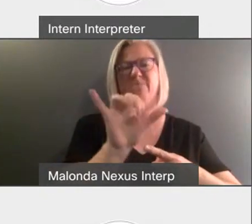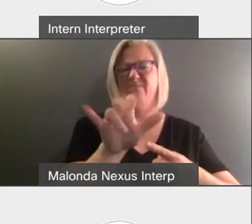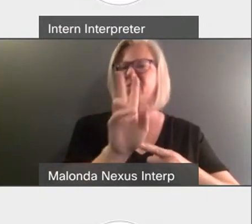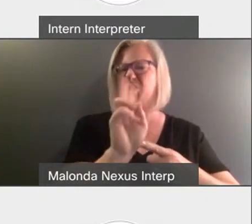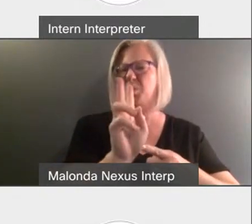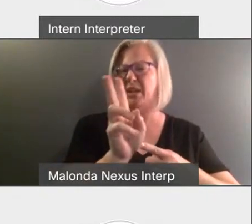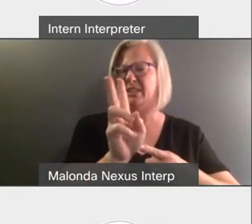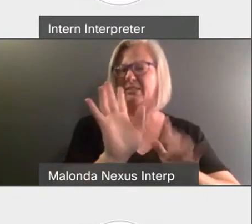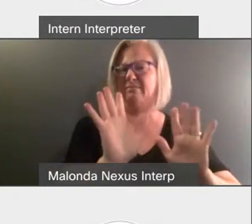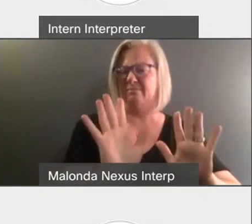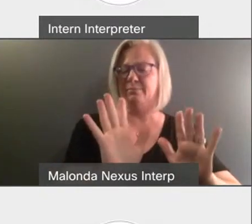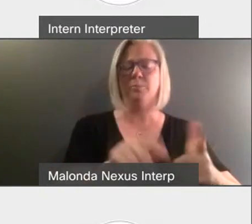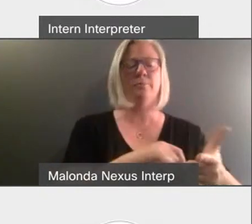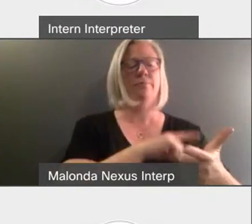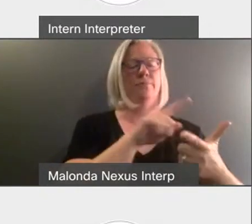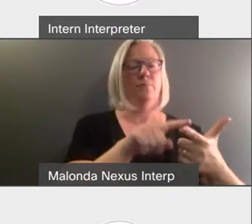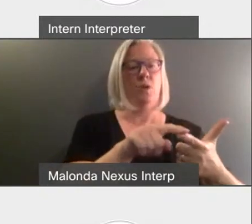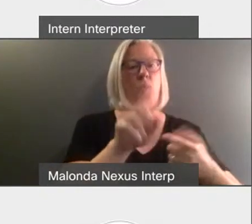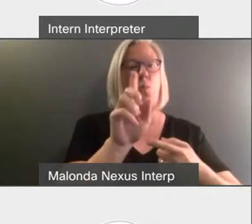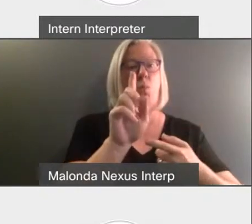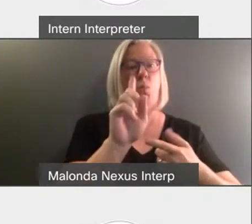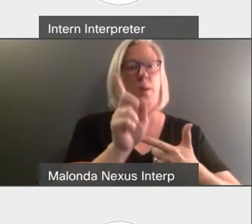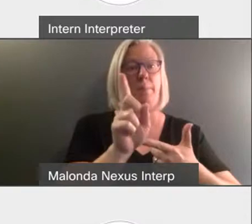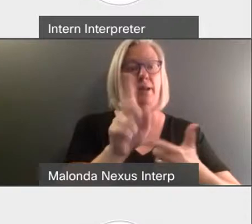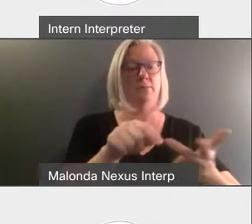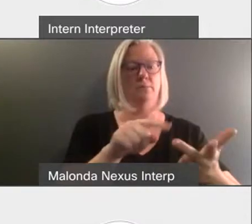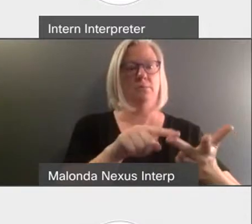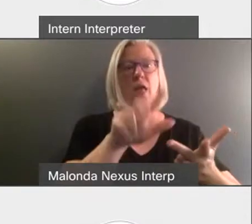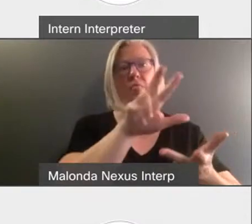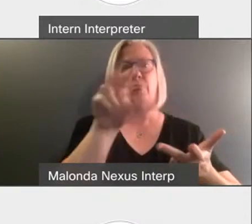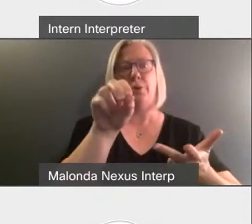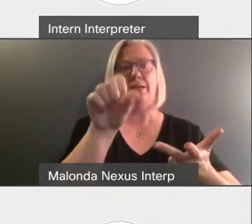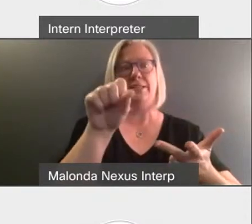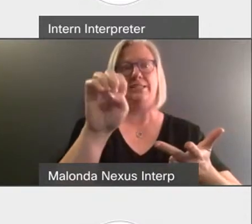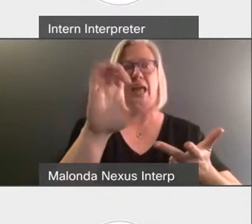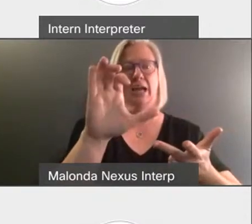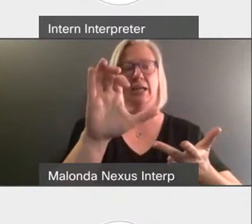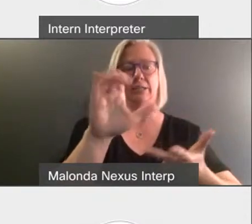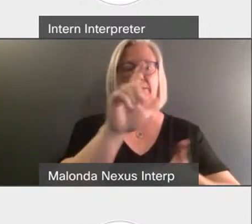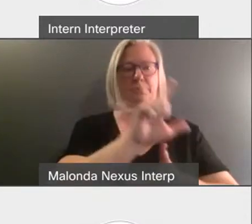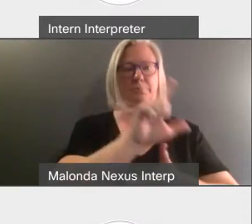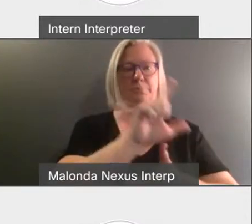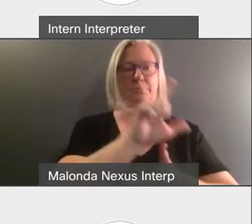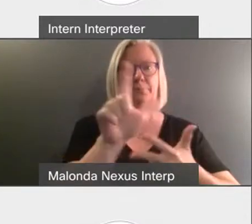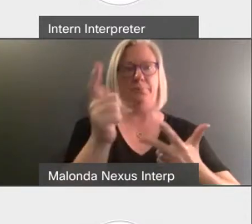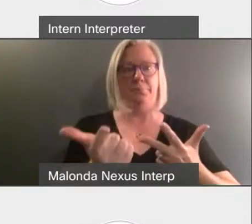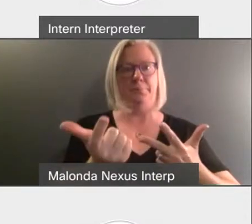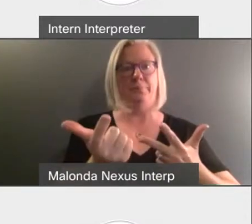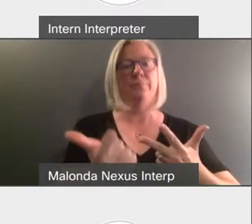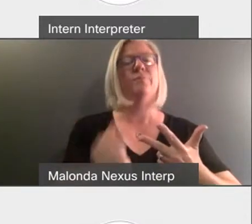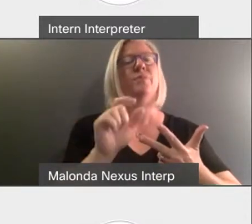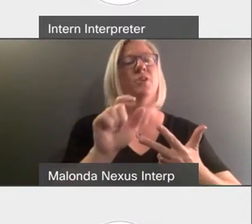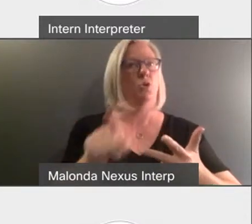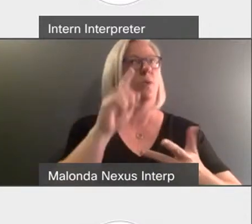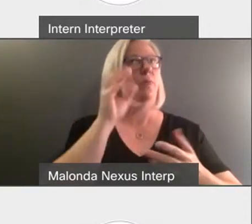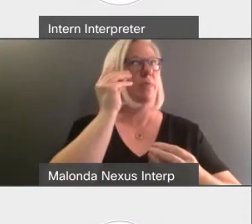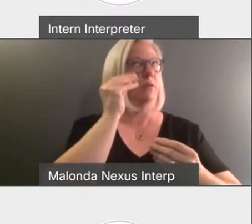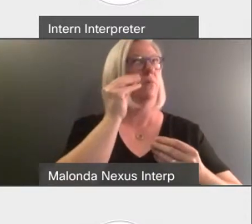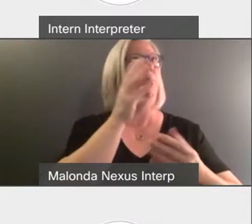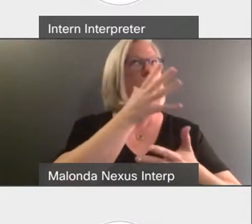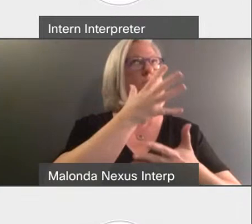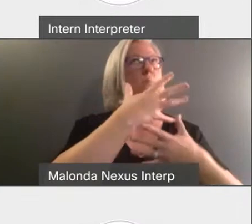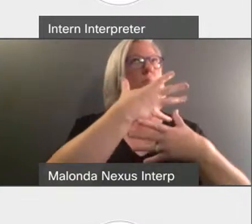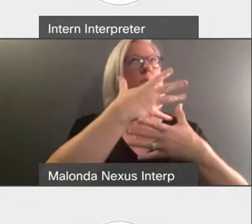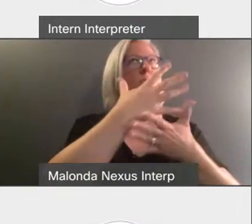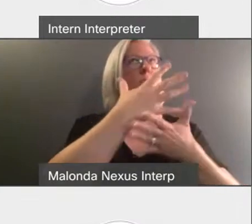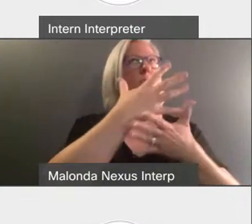minutes remaining, and then 1 minute and then 30 seconds. This will give you an opportunity to start thinking about how to wrap up and scale your comments